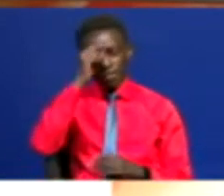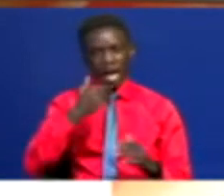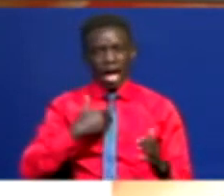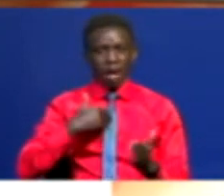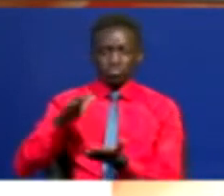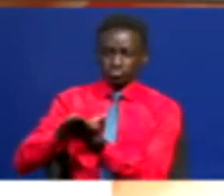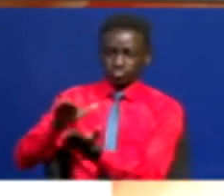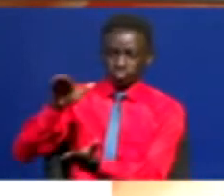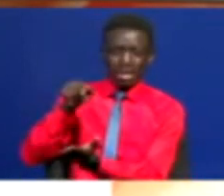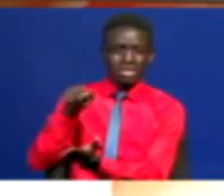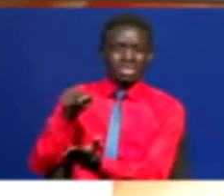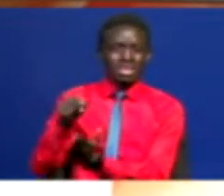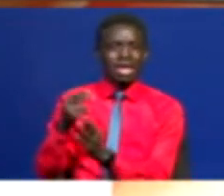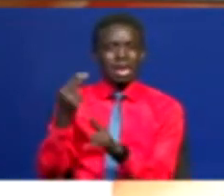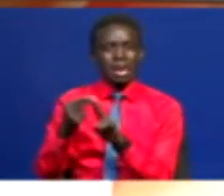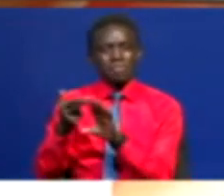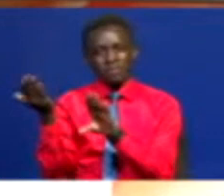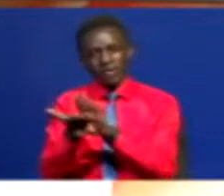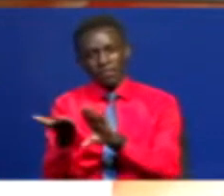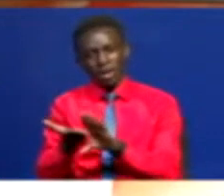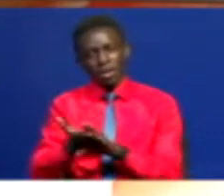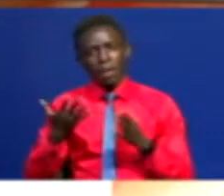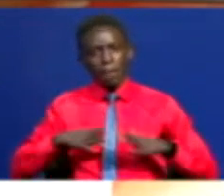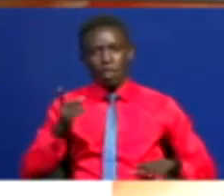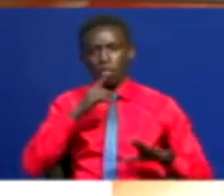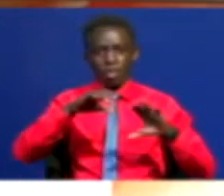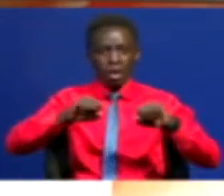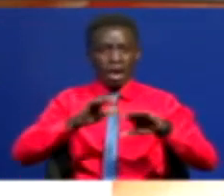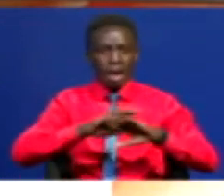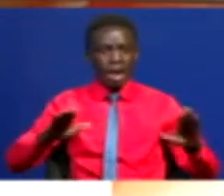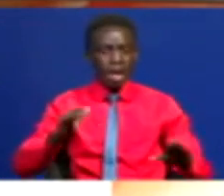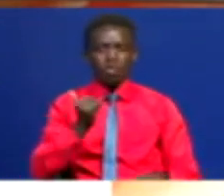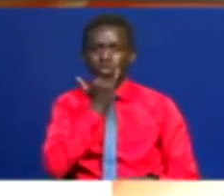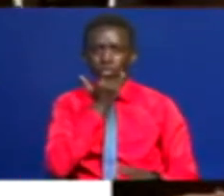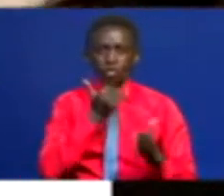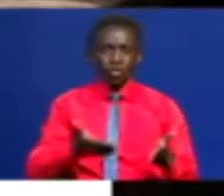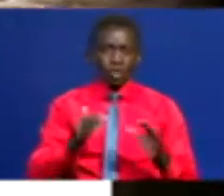of individuals occupying public land illegally in the region.